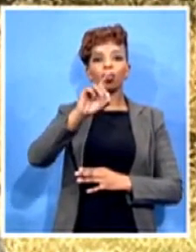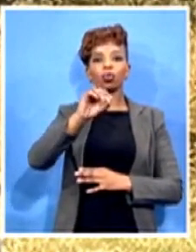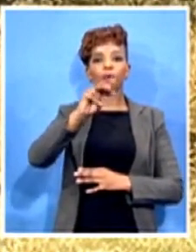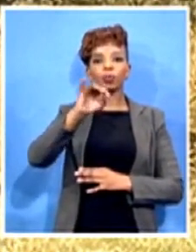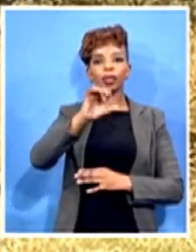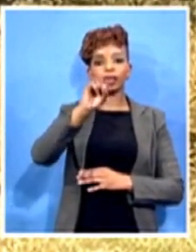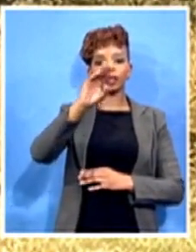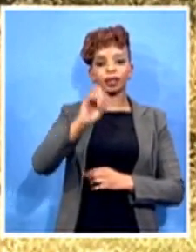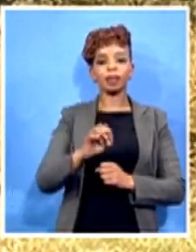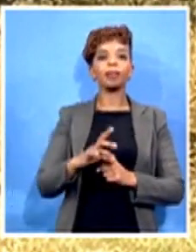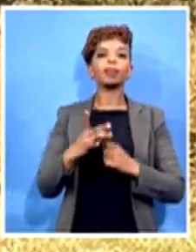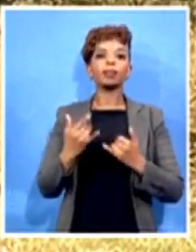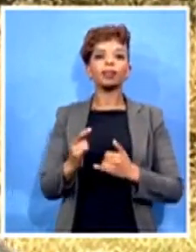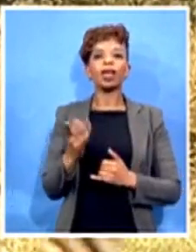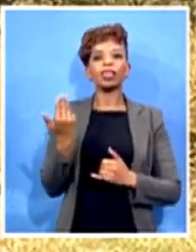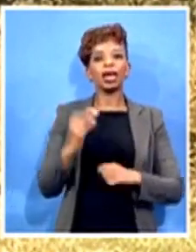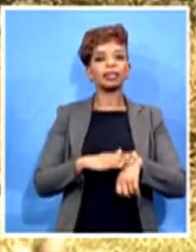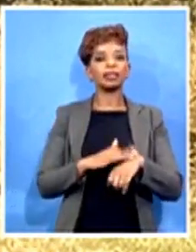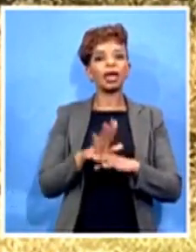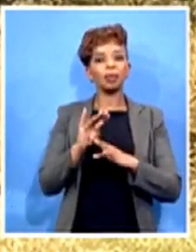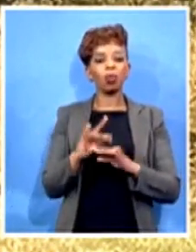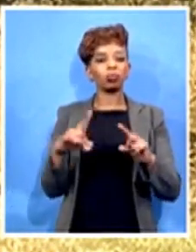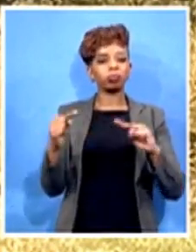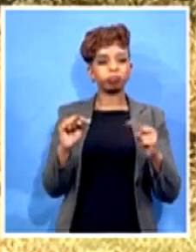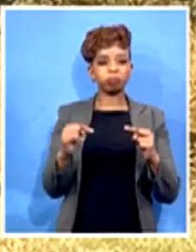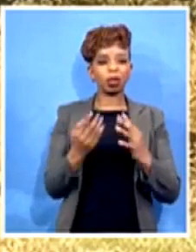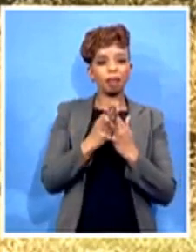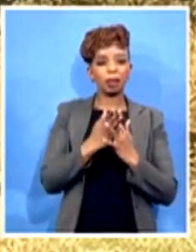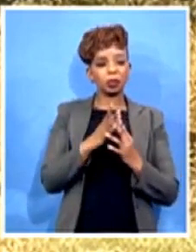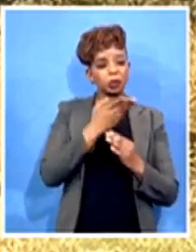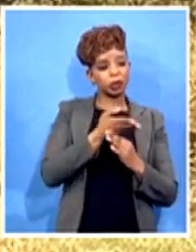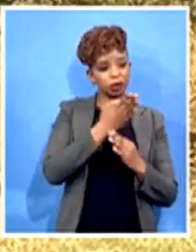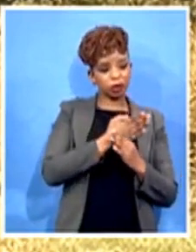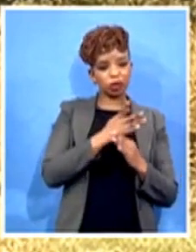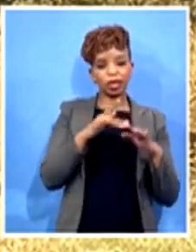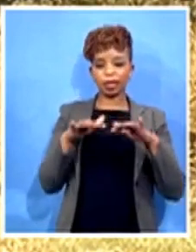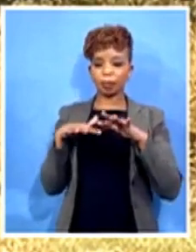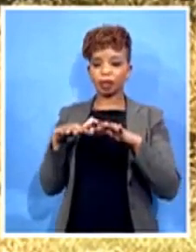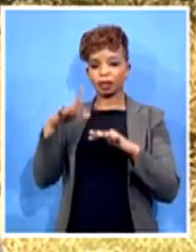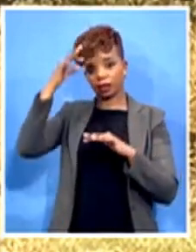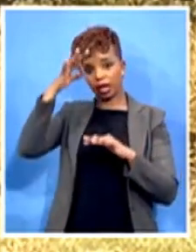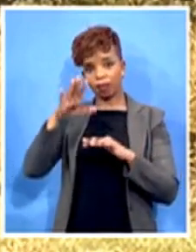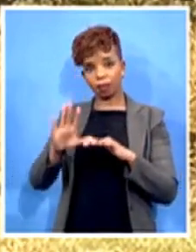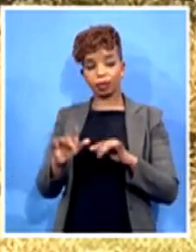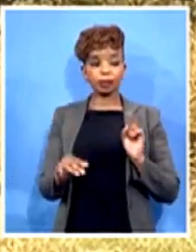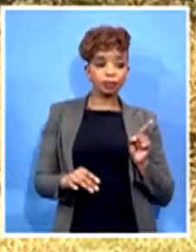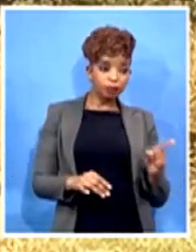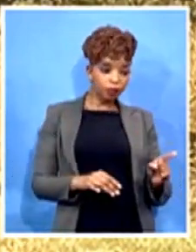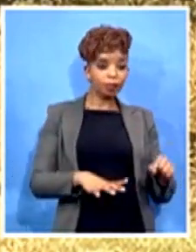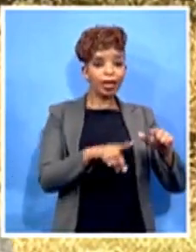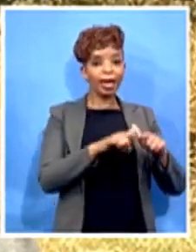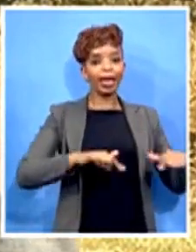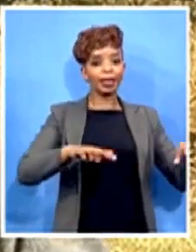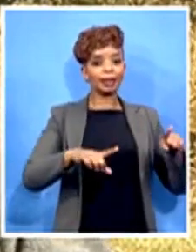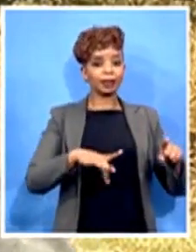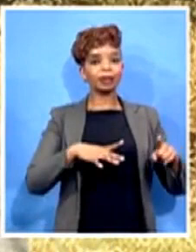British government, and we are told that they were approaching towards the Ama-Mpondomise land, fighting against the British government. It